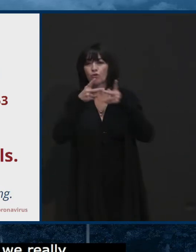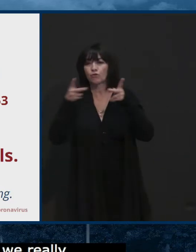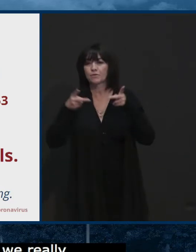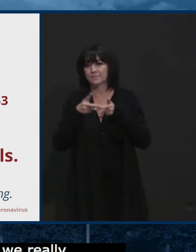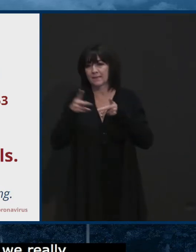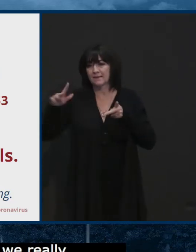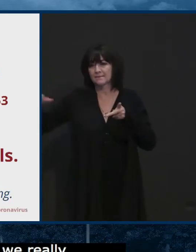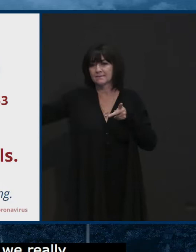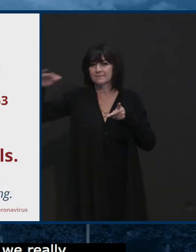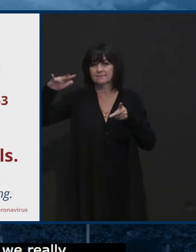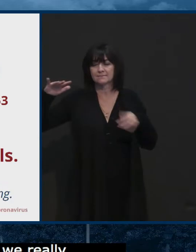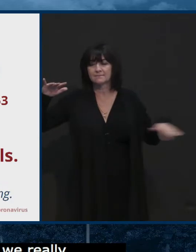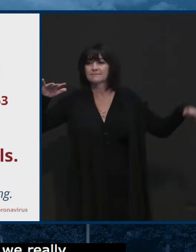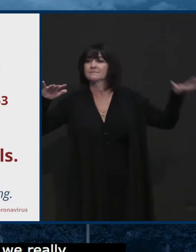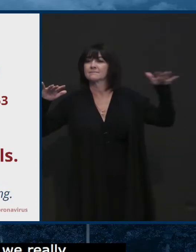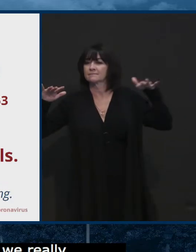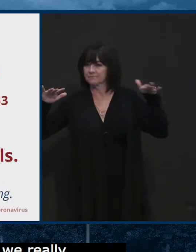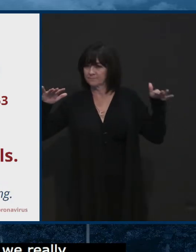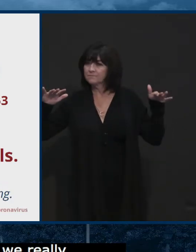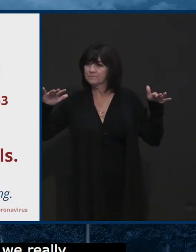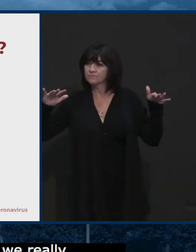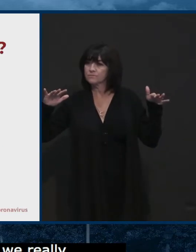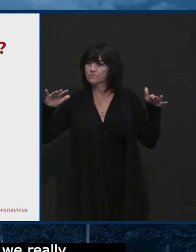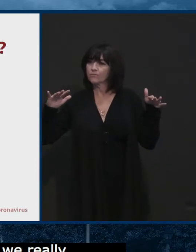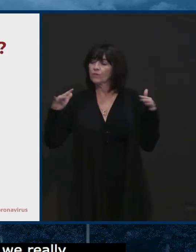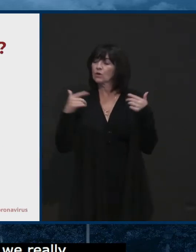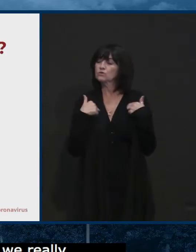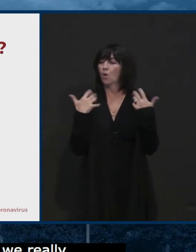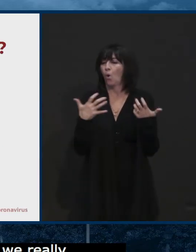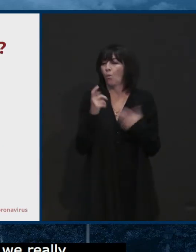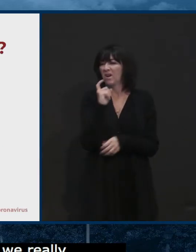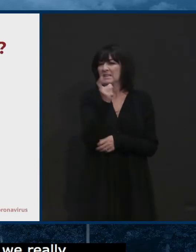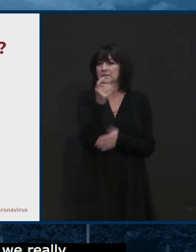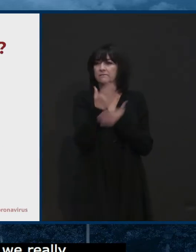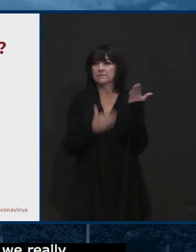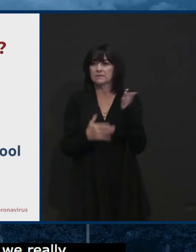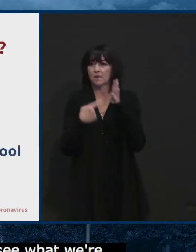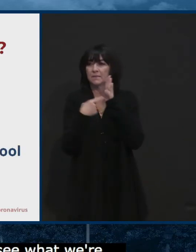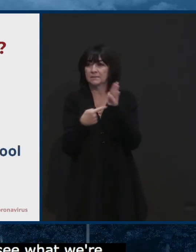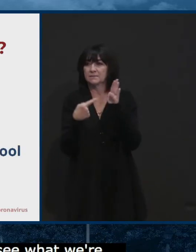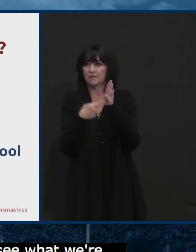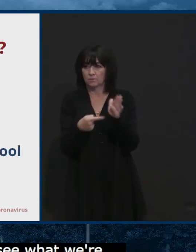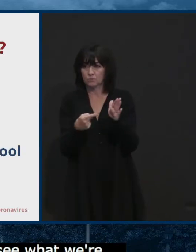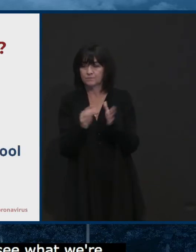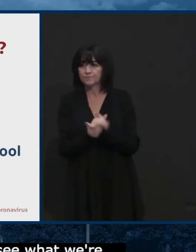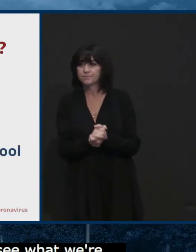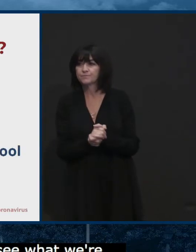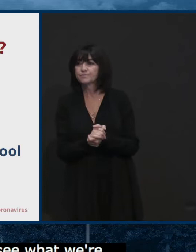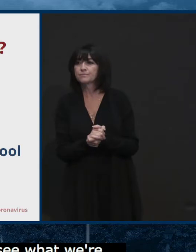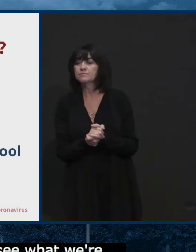we're seeing and give you some examples. So on the next slide, well,